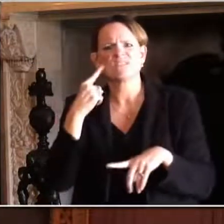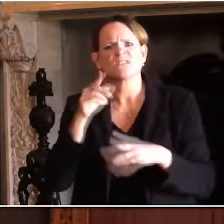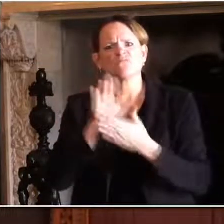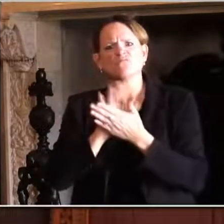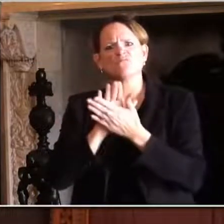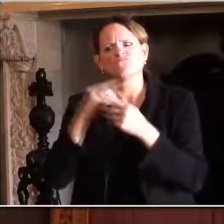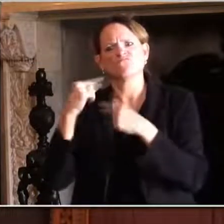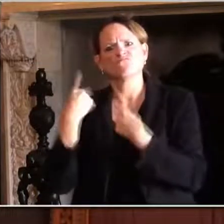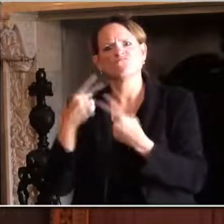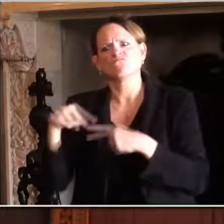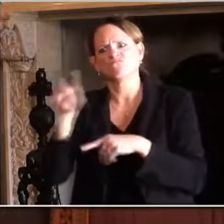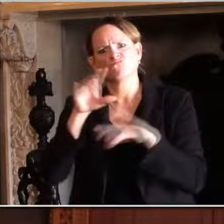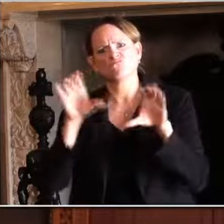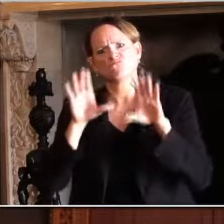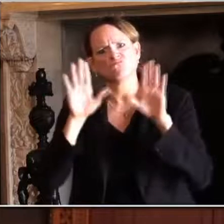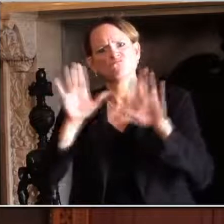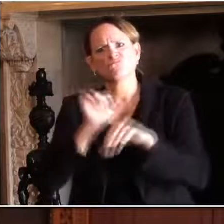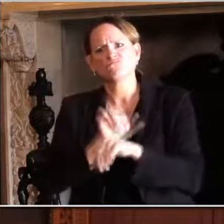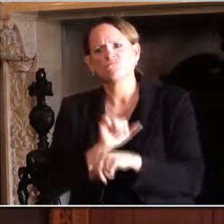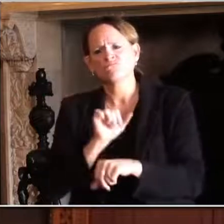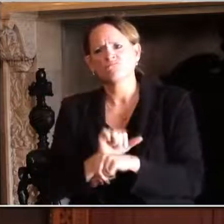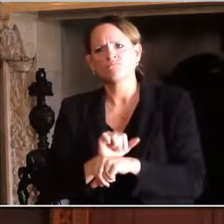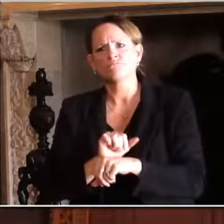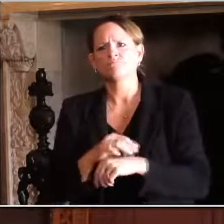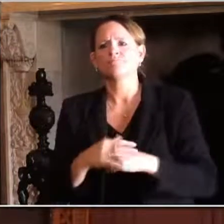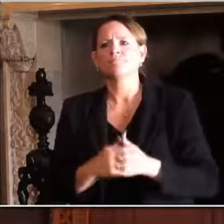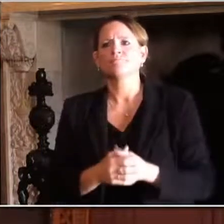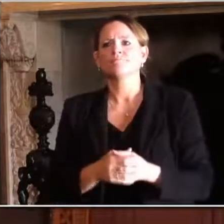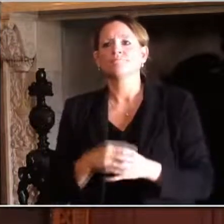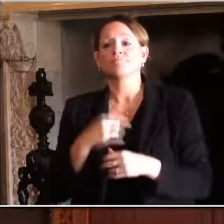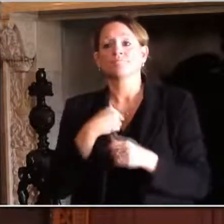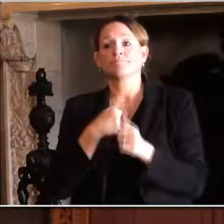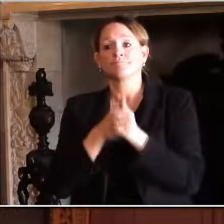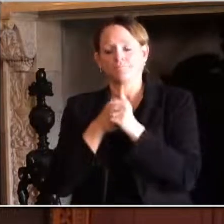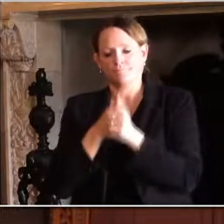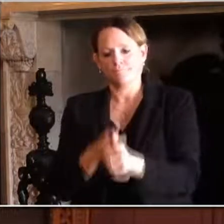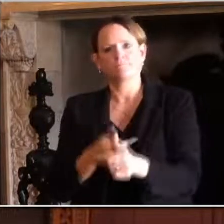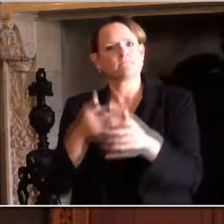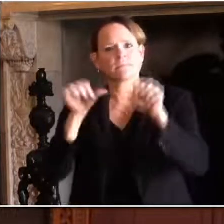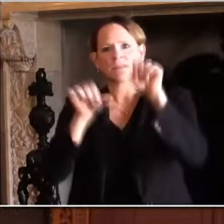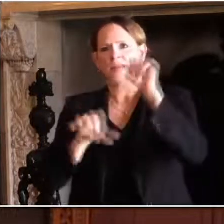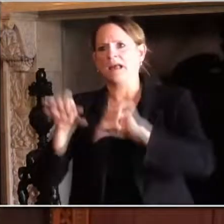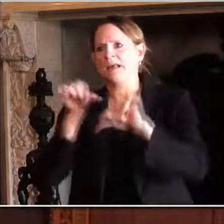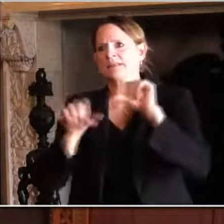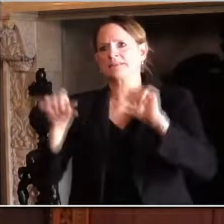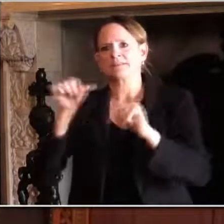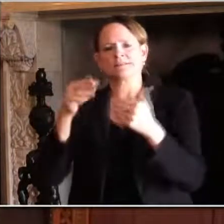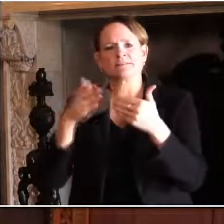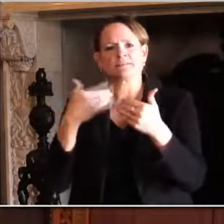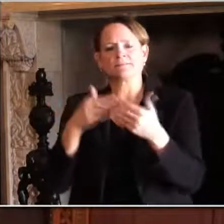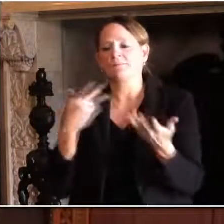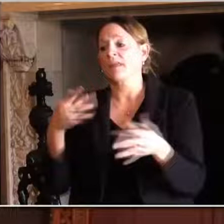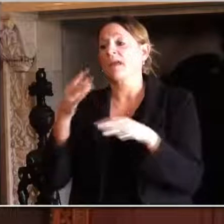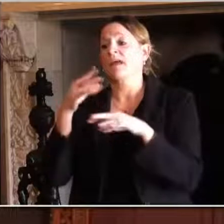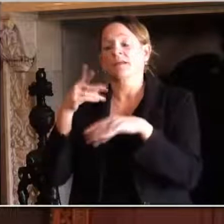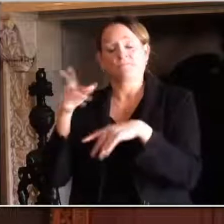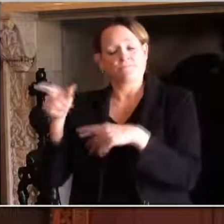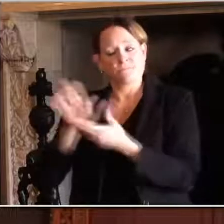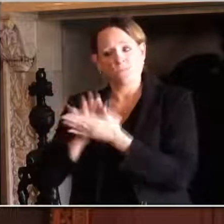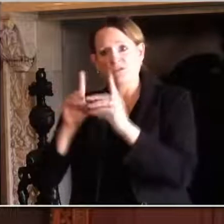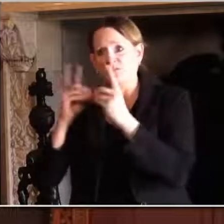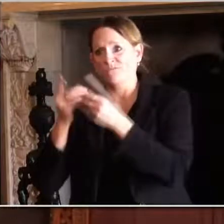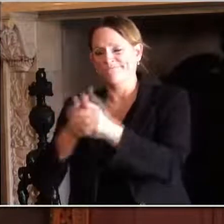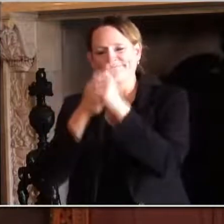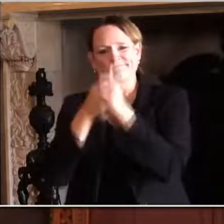around the issue of science and how they're going to keep kids safe. And that's